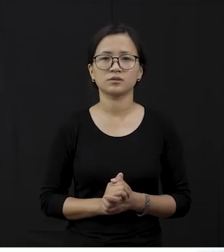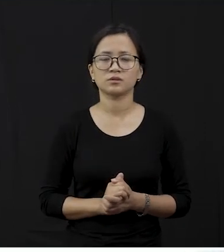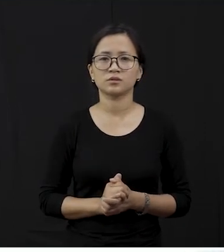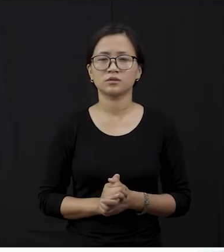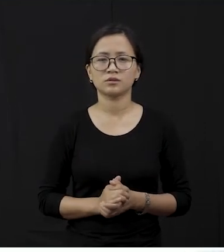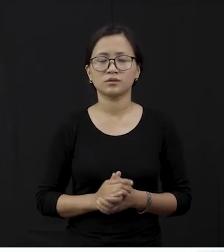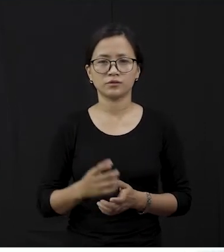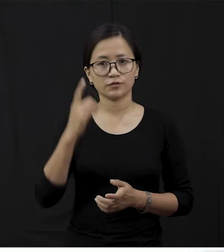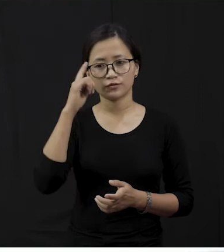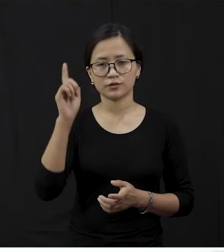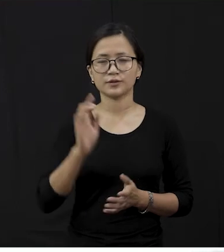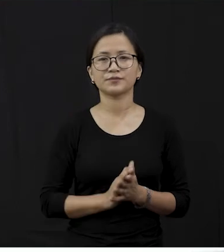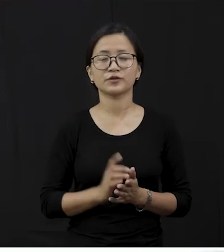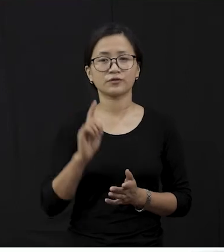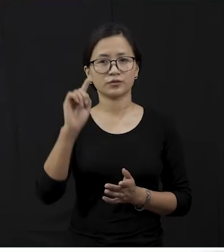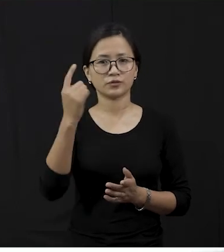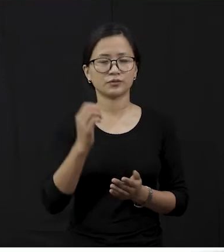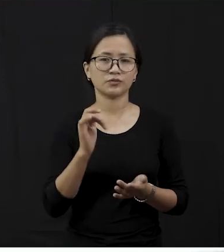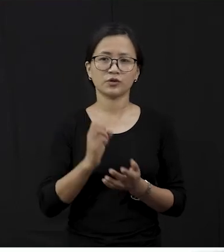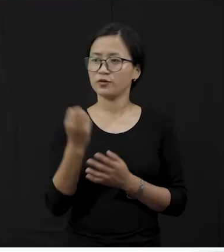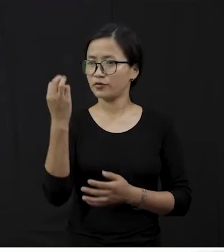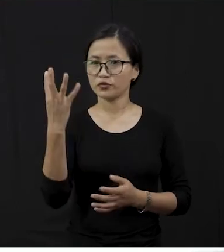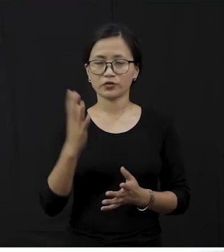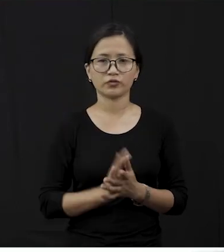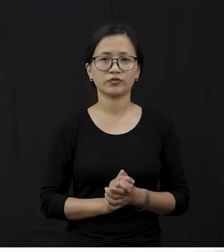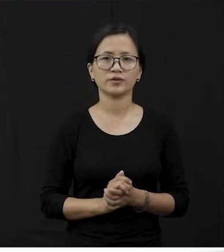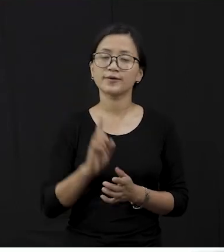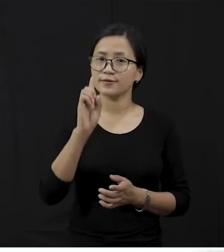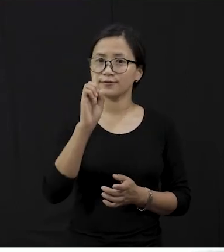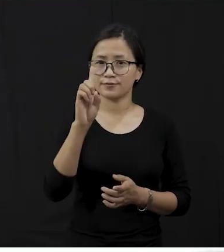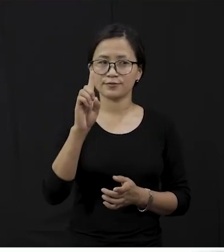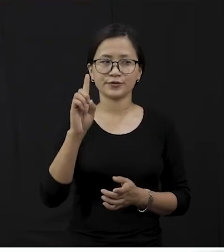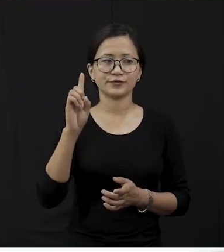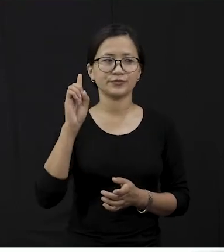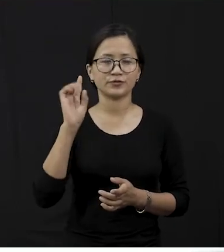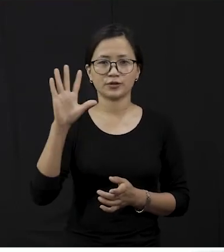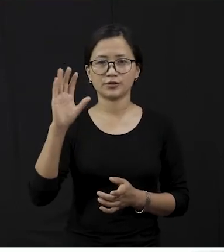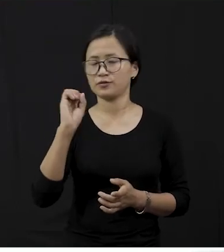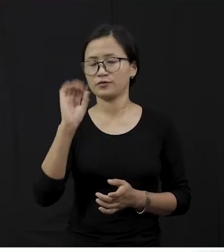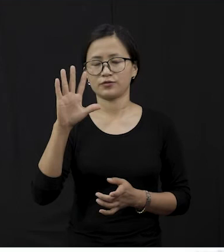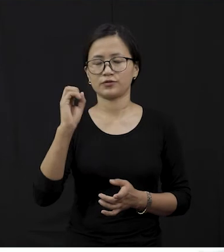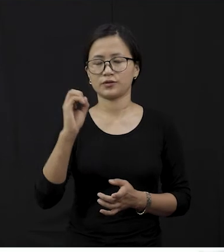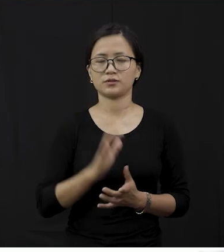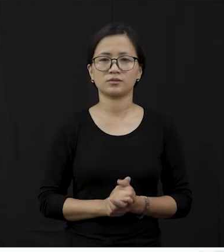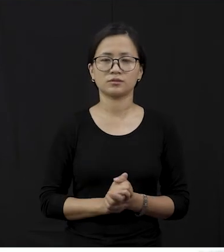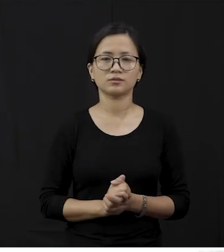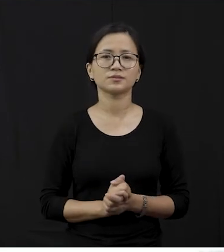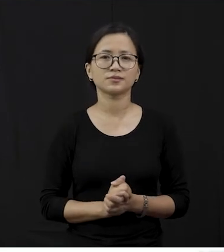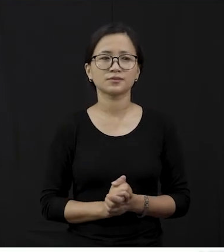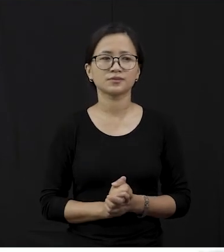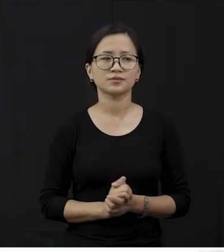that, first you have to keep your finger on 50. Okay, we are going to